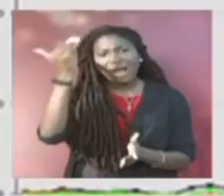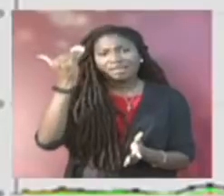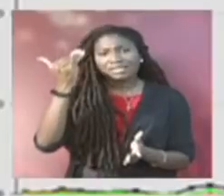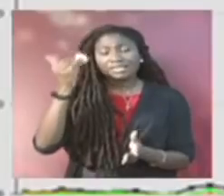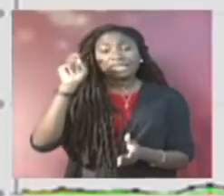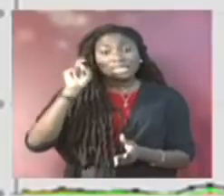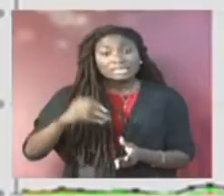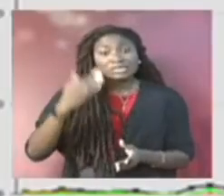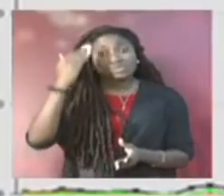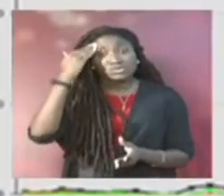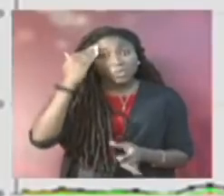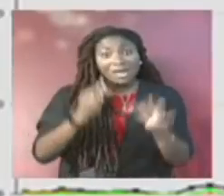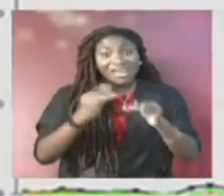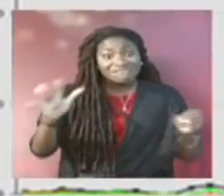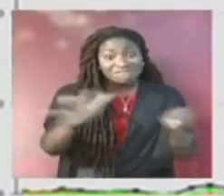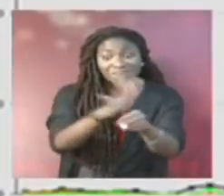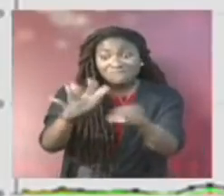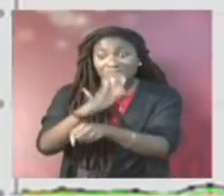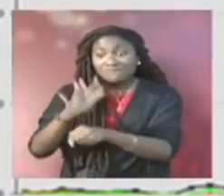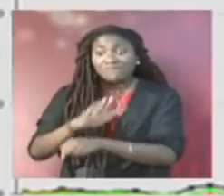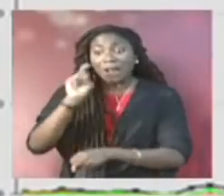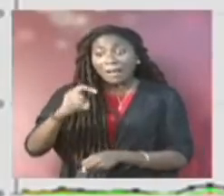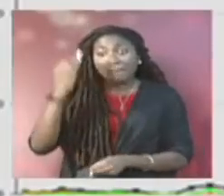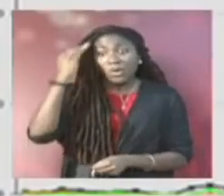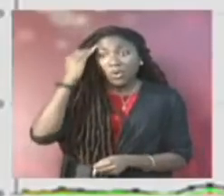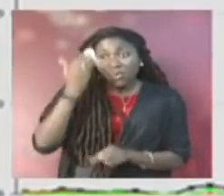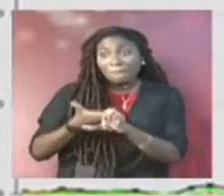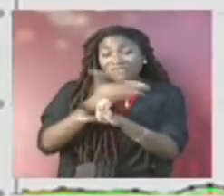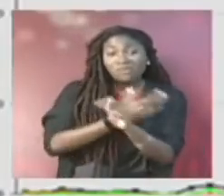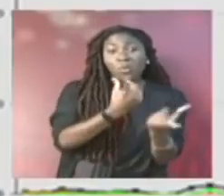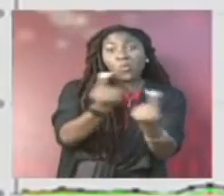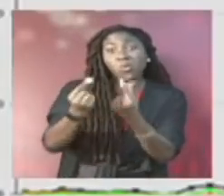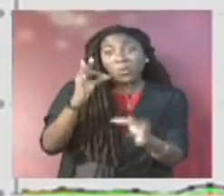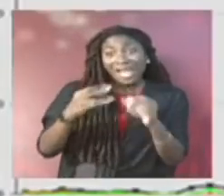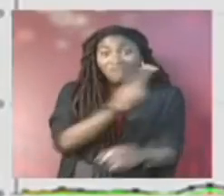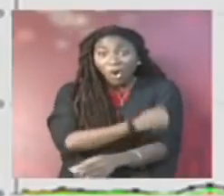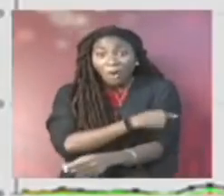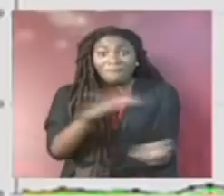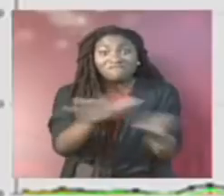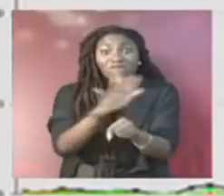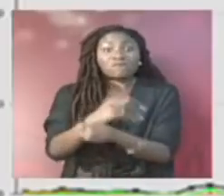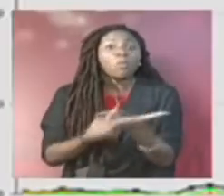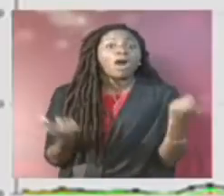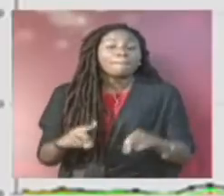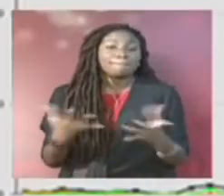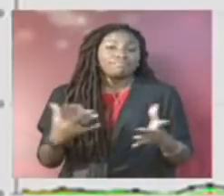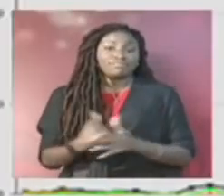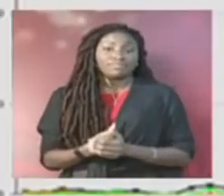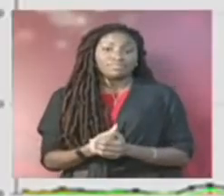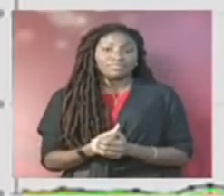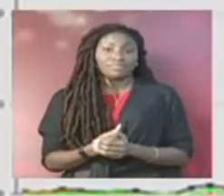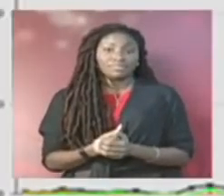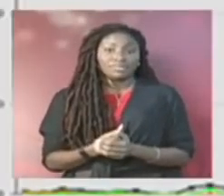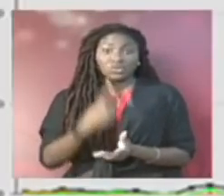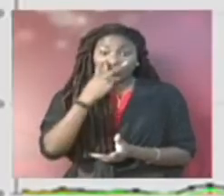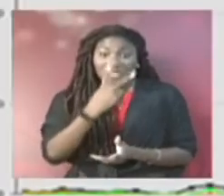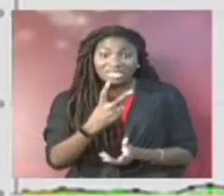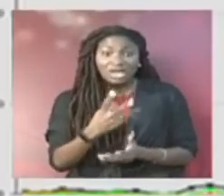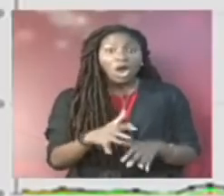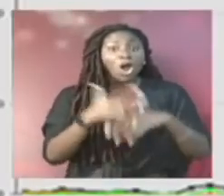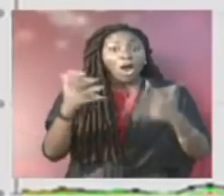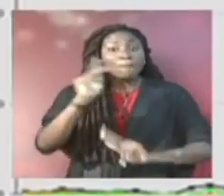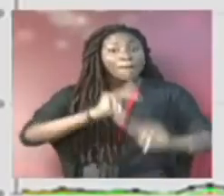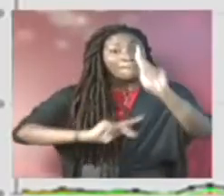further with our pandemic response. And what it indicates is that the number of persons being admitted into the